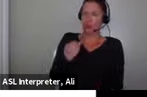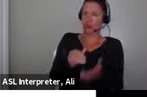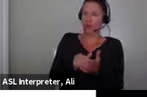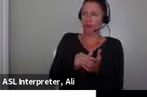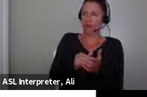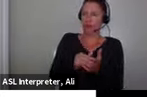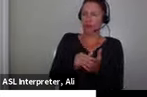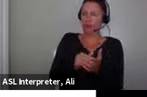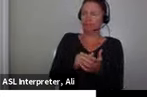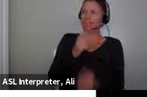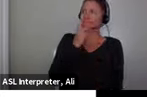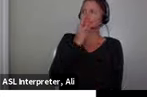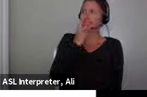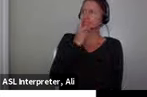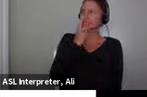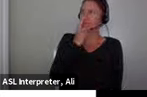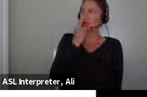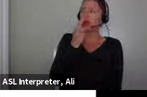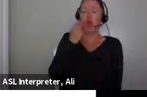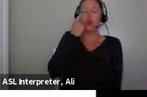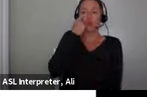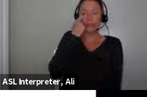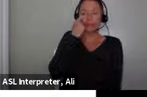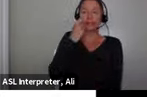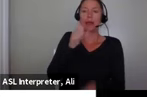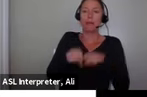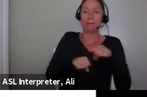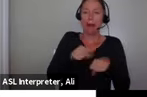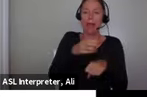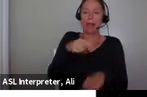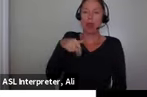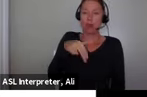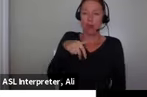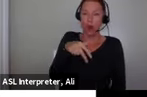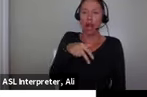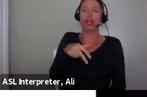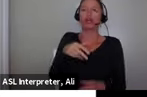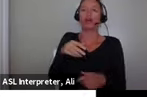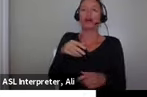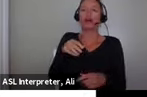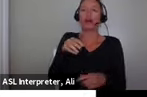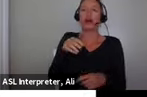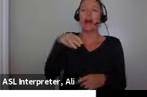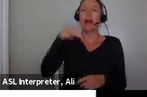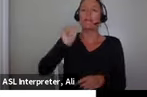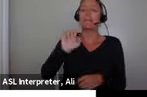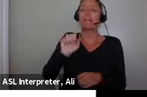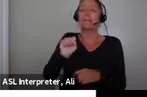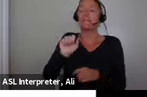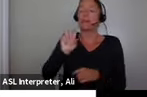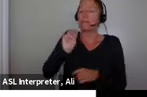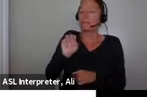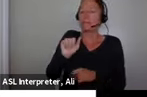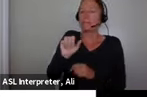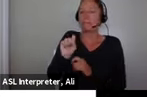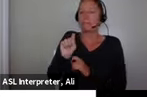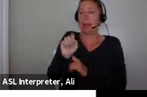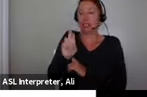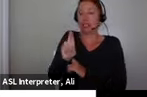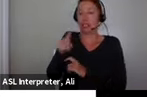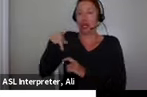recent bike and ped master plan. It should mention this, but again,